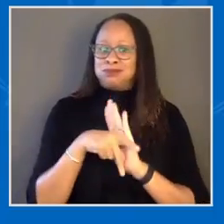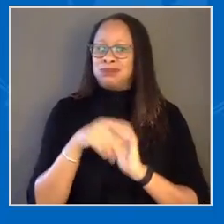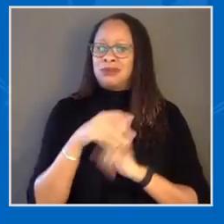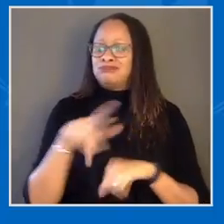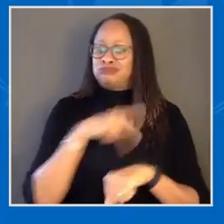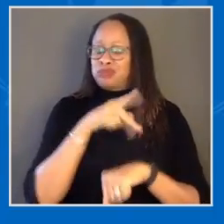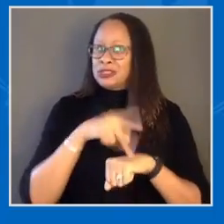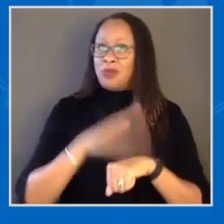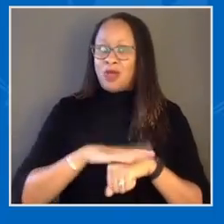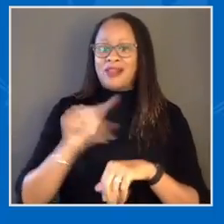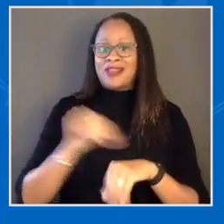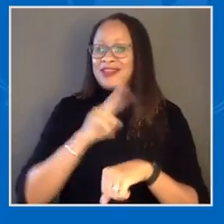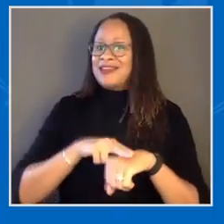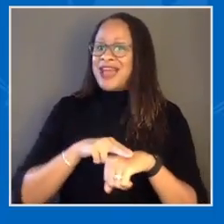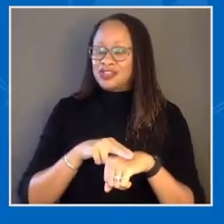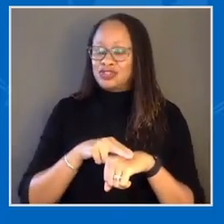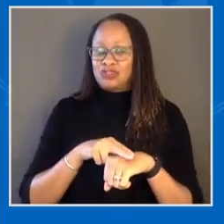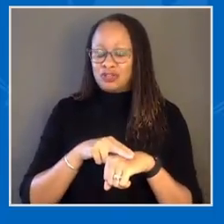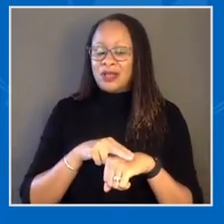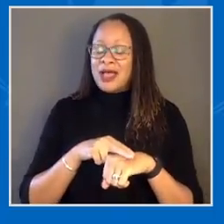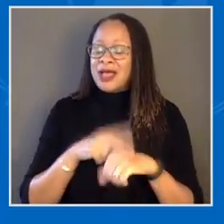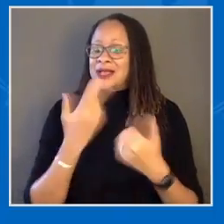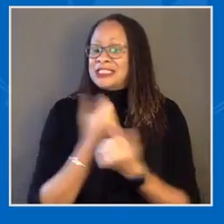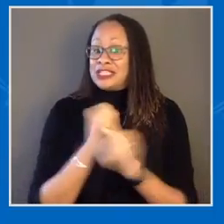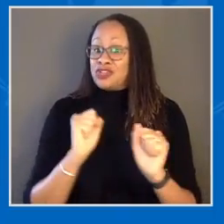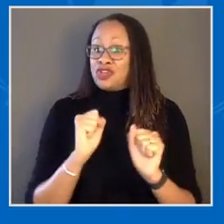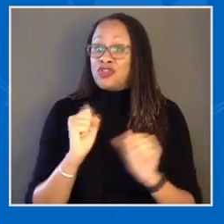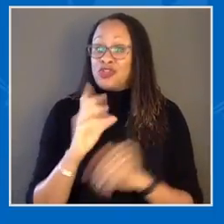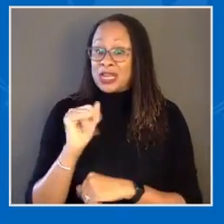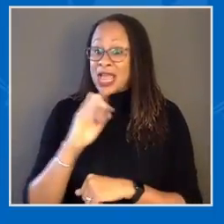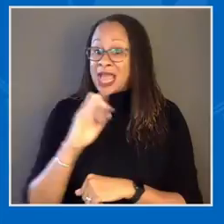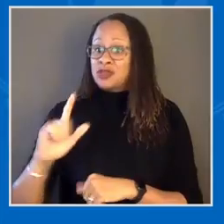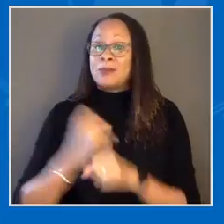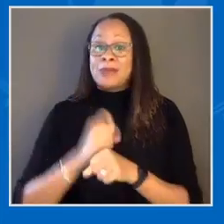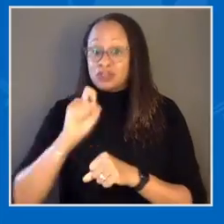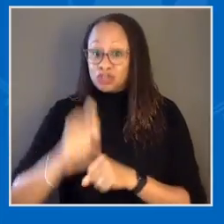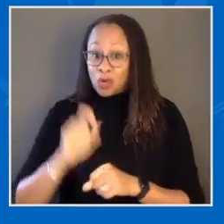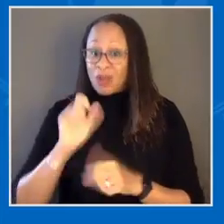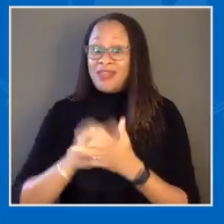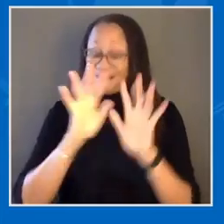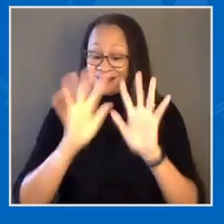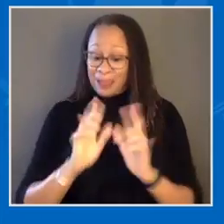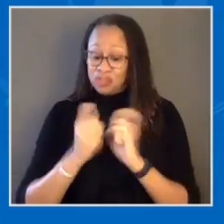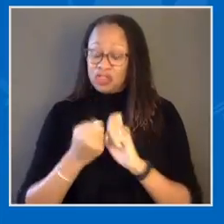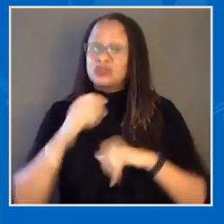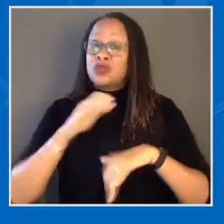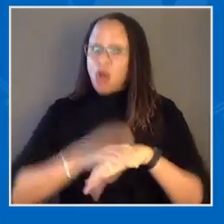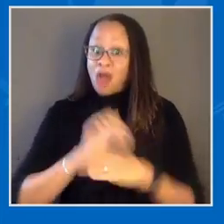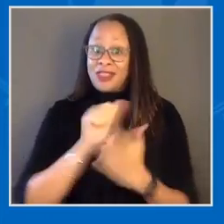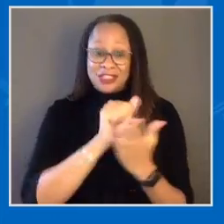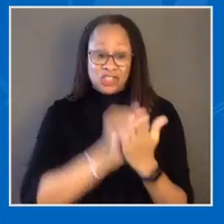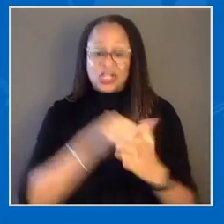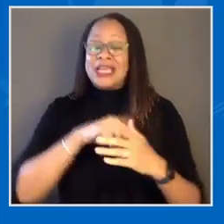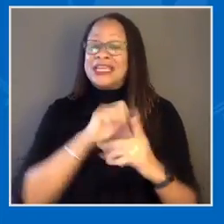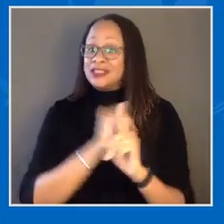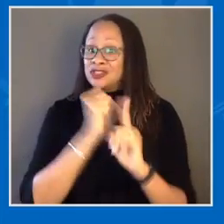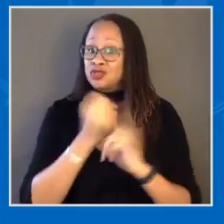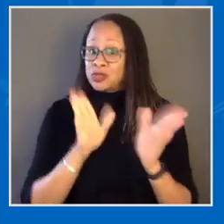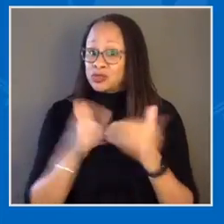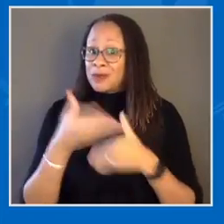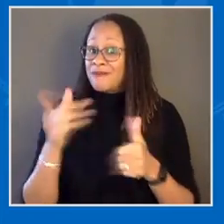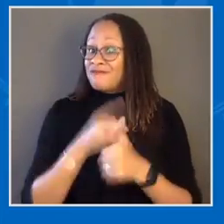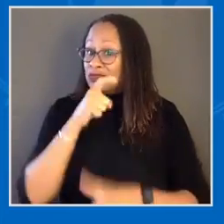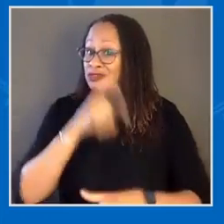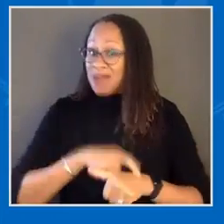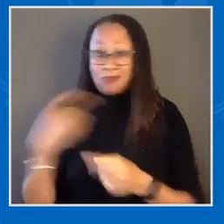Security Council who can make sure climate change is on the agenda in the Situation Room. For the first time ever, we will